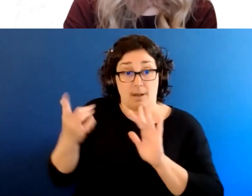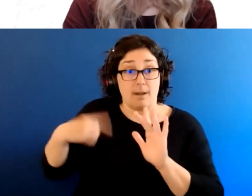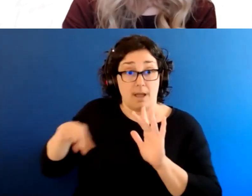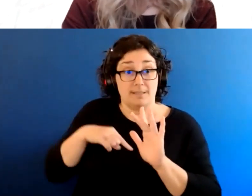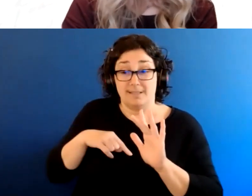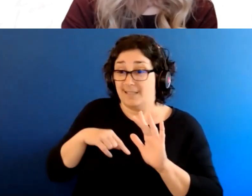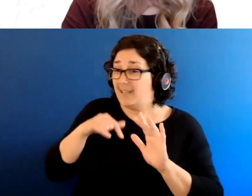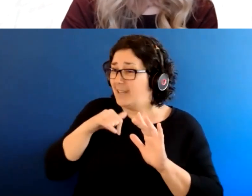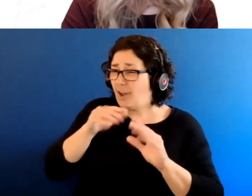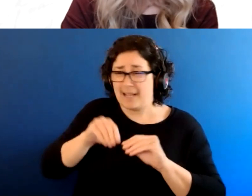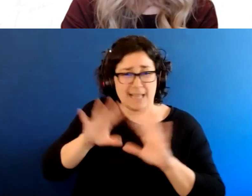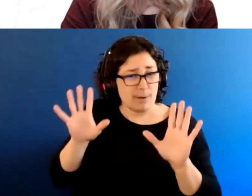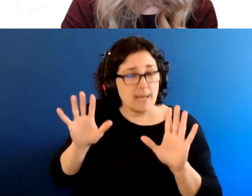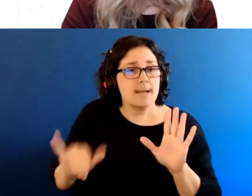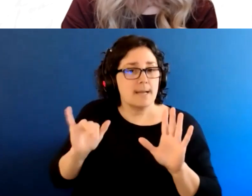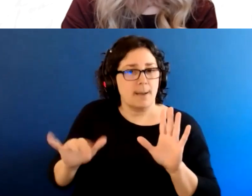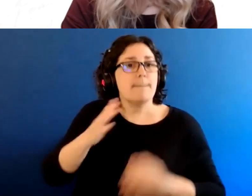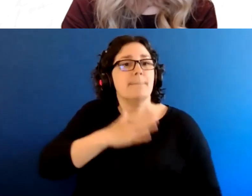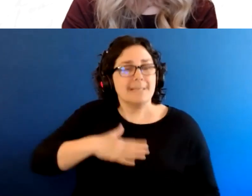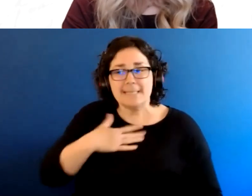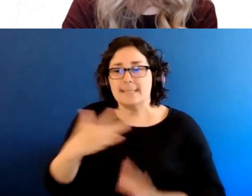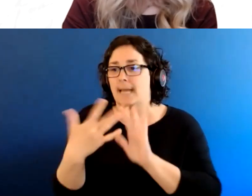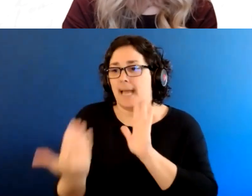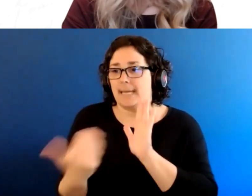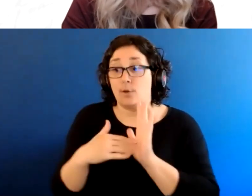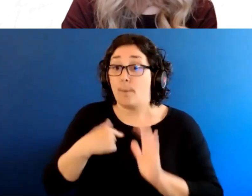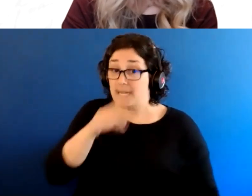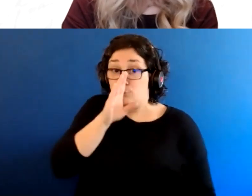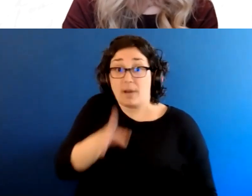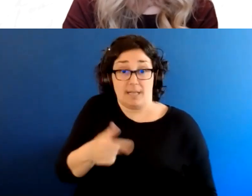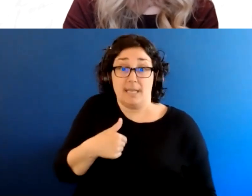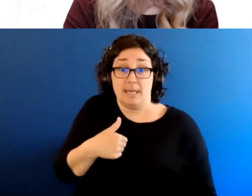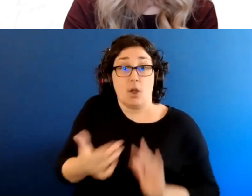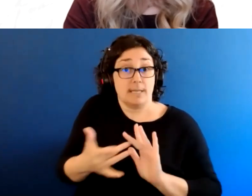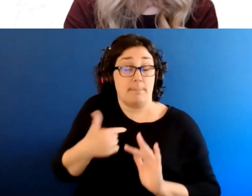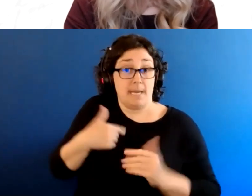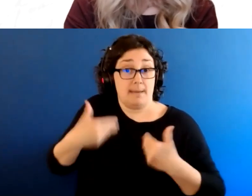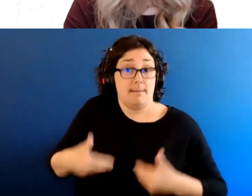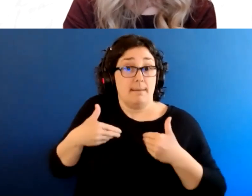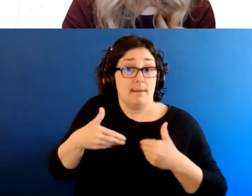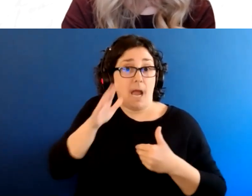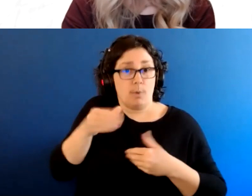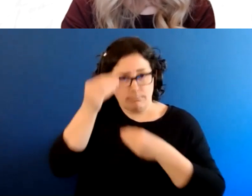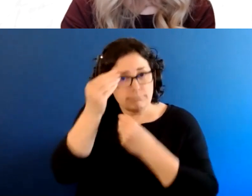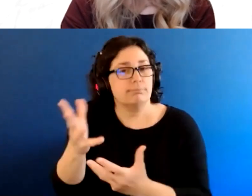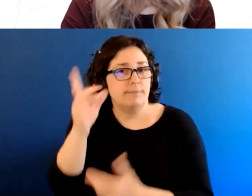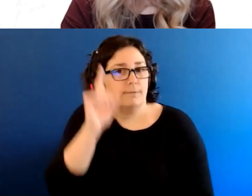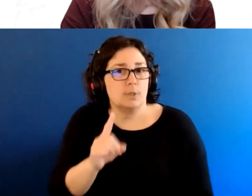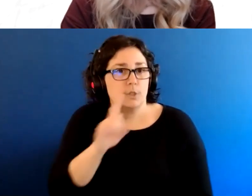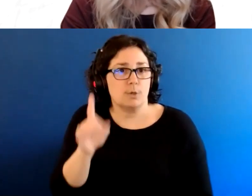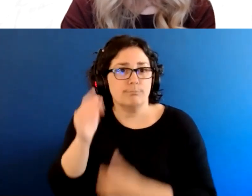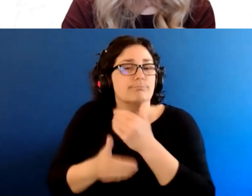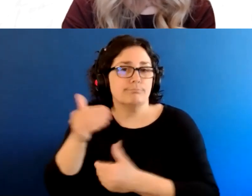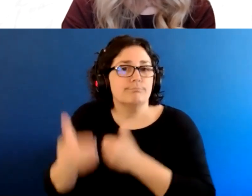not getting clarity you need, feel free to contact us again or me directly, and I'll be sure to get you the information you need about that